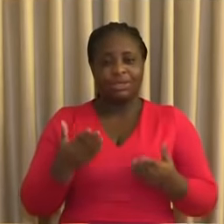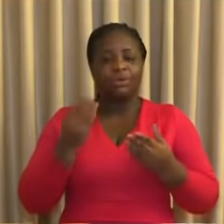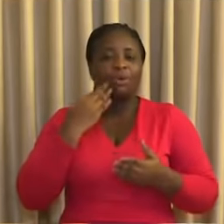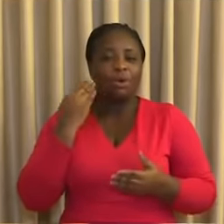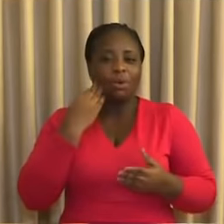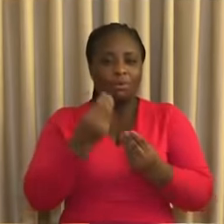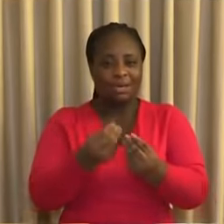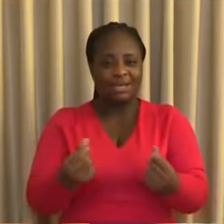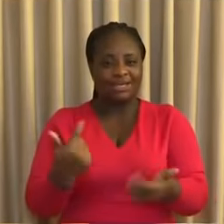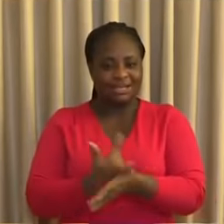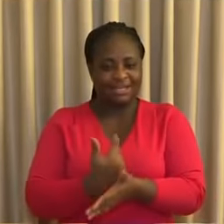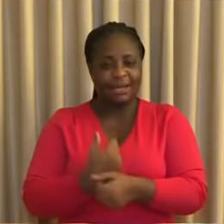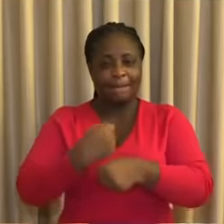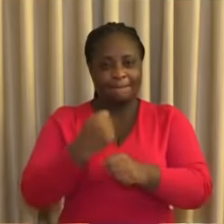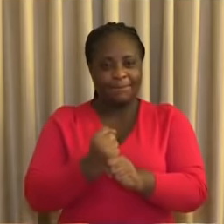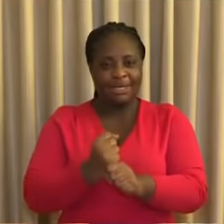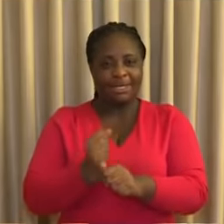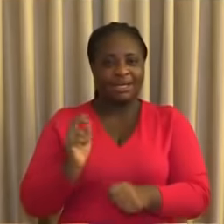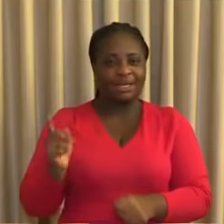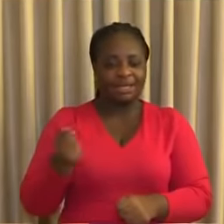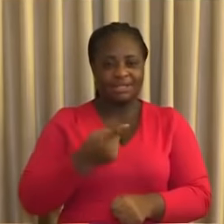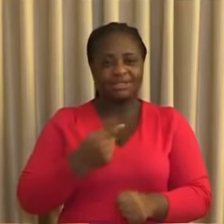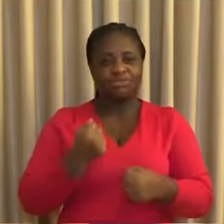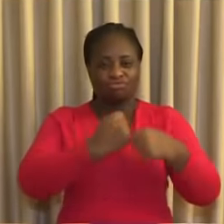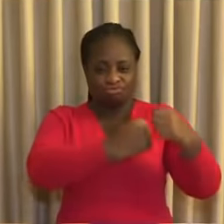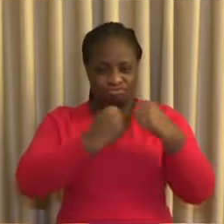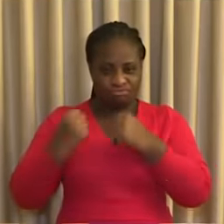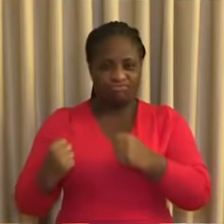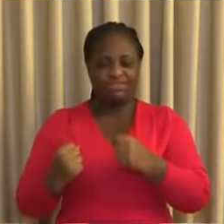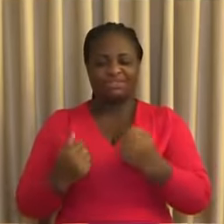make her great and strong. I thank you for your attention. Good night.